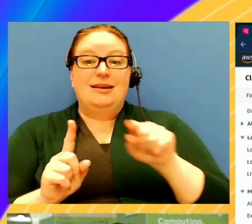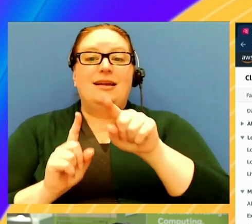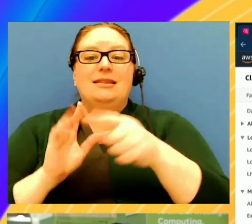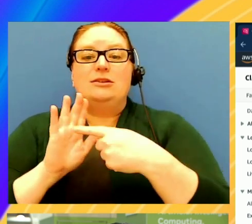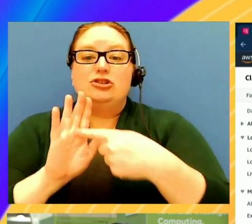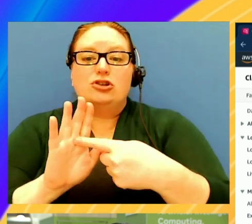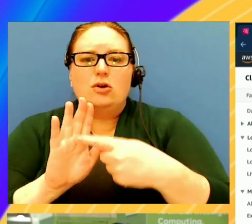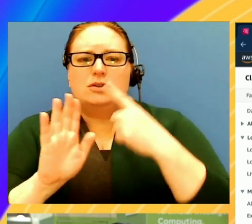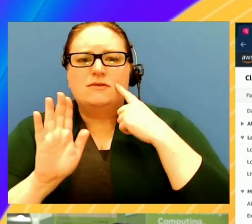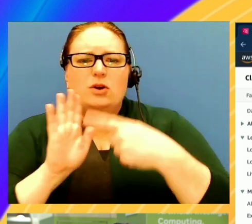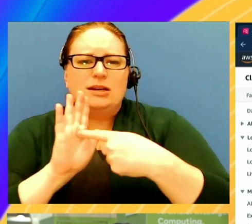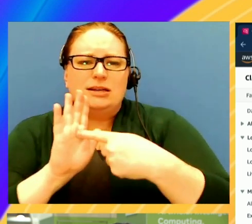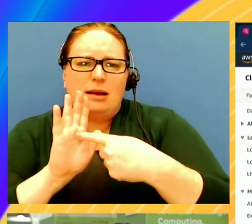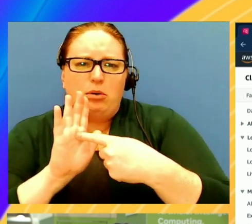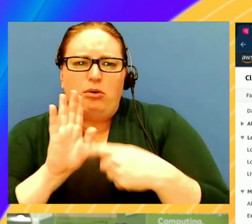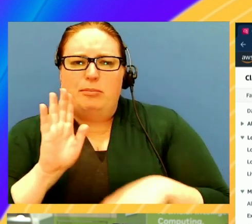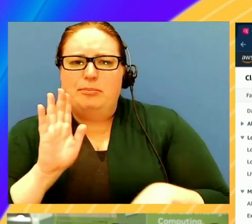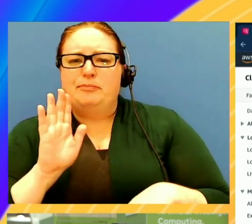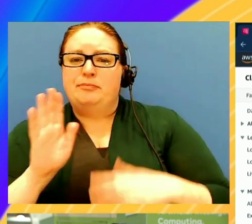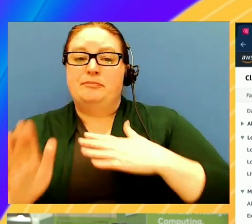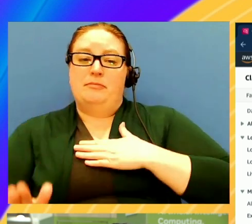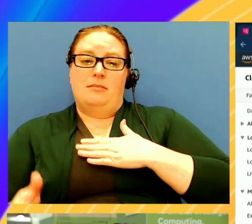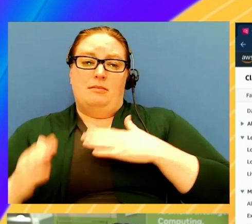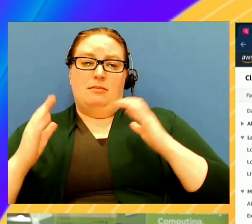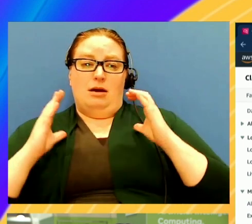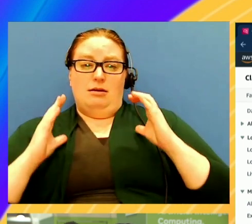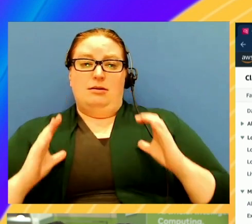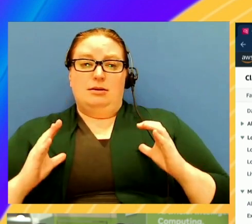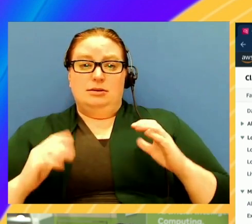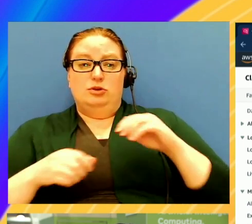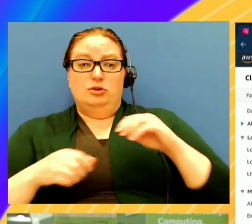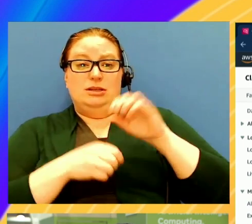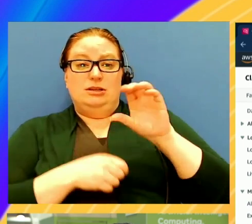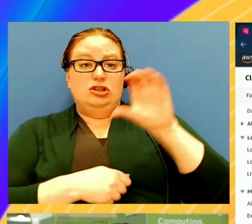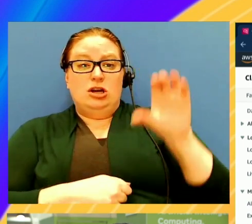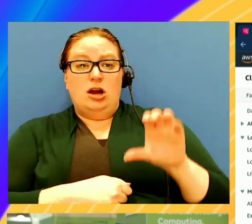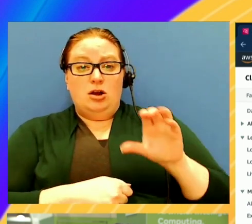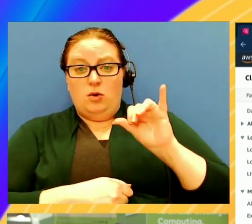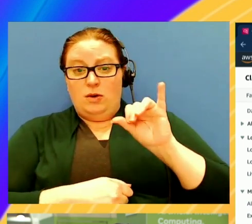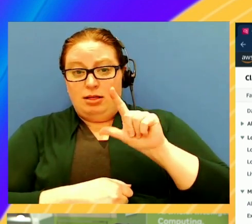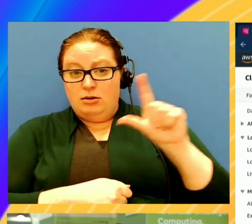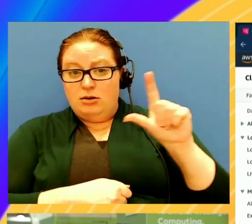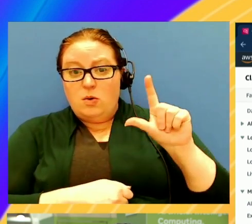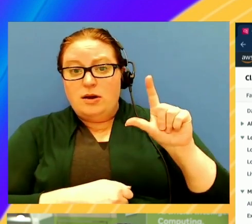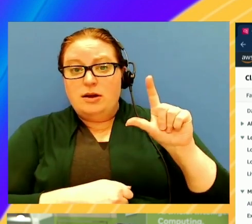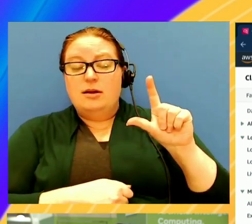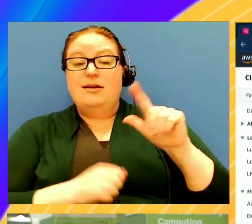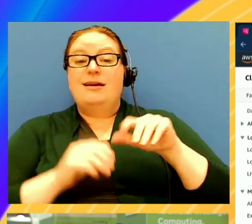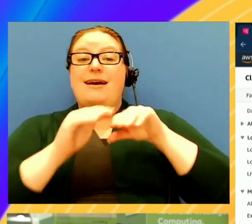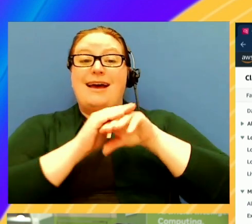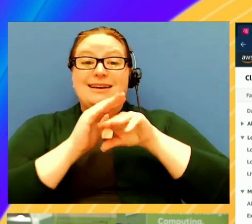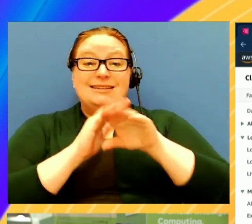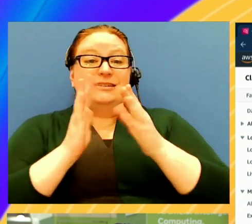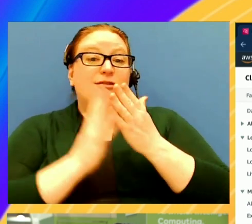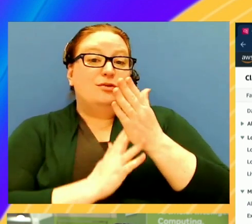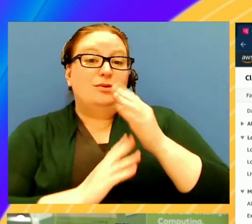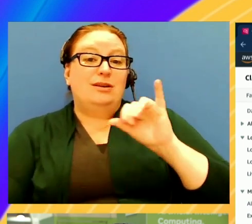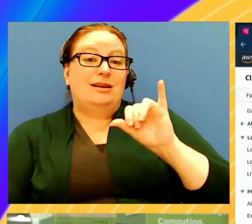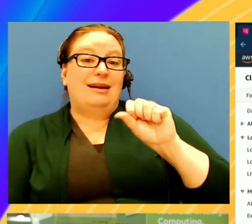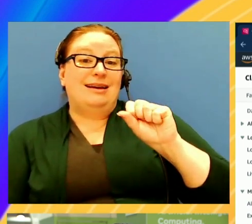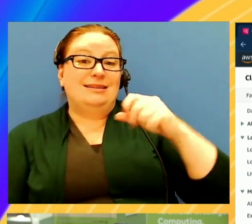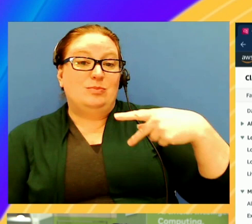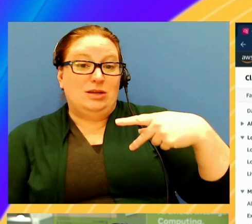for example, like say, my customers in Chicago, Illinois, who is accessing through an ISP, reaching